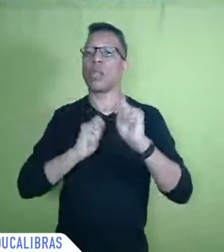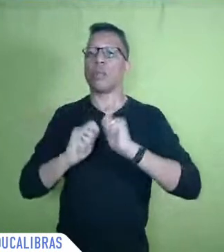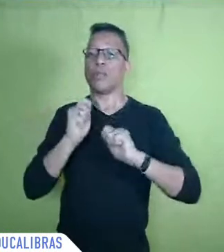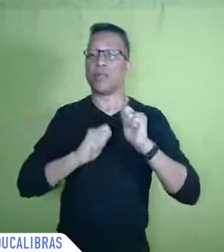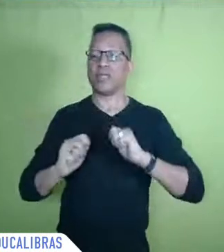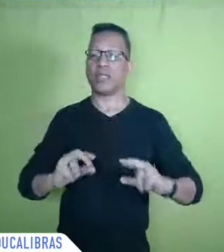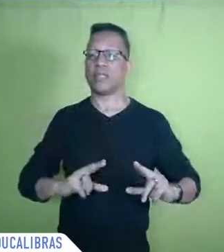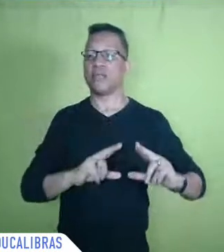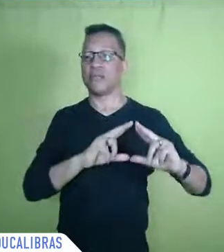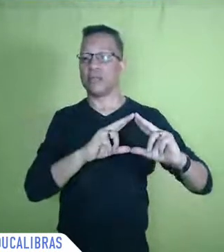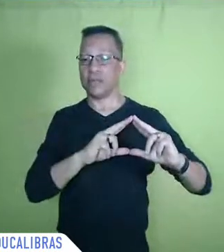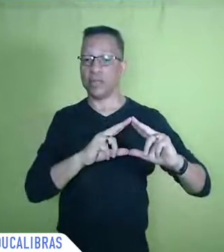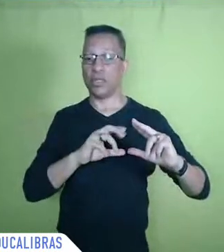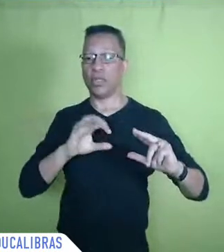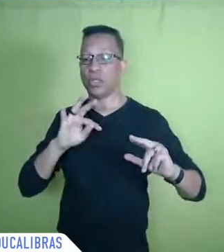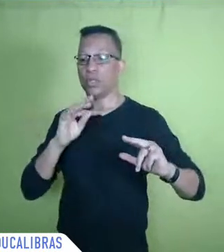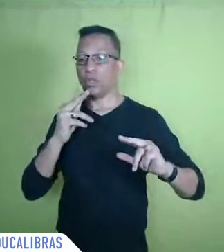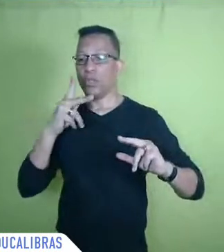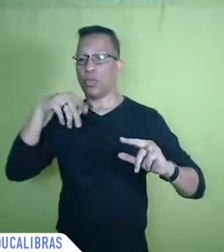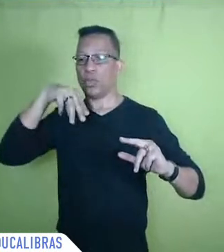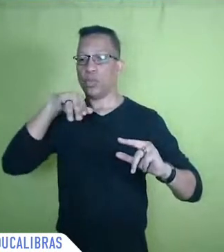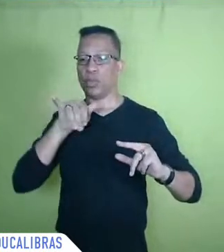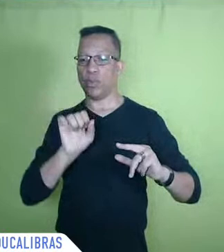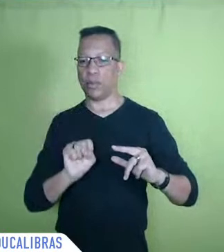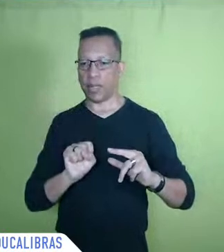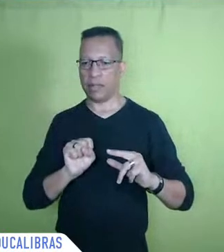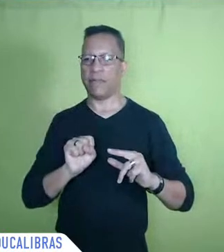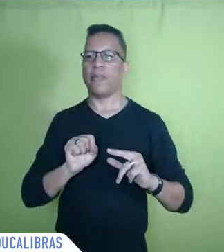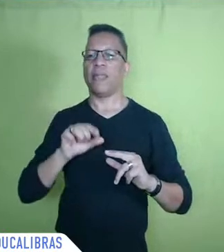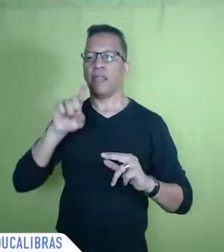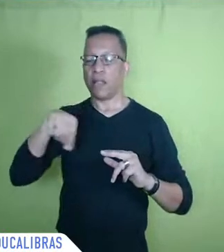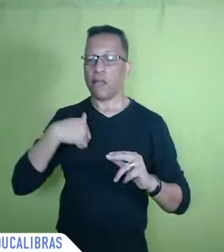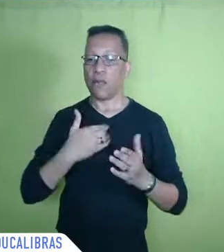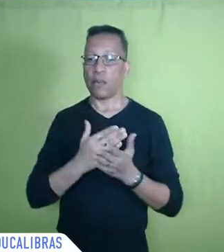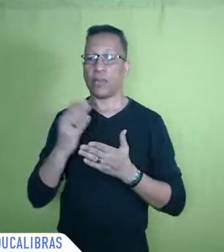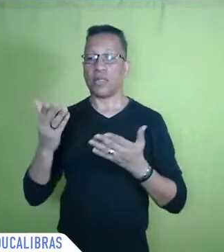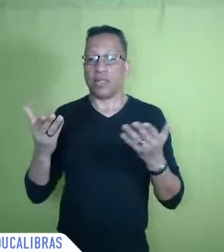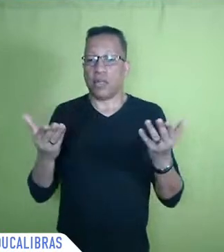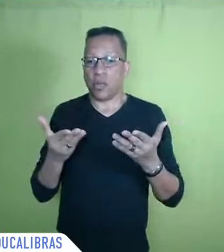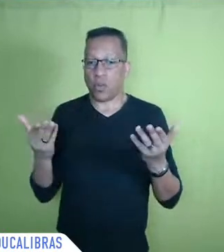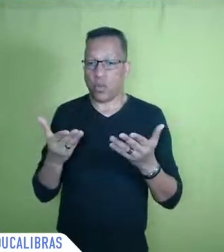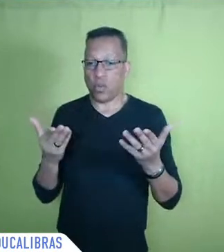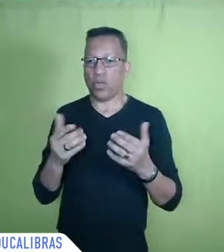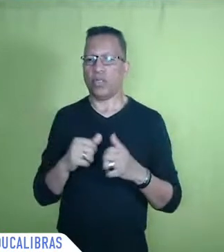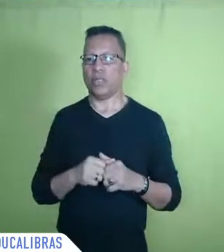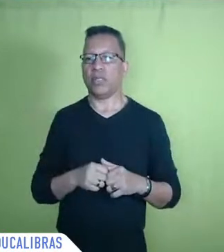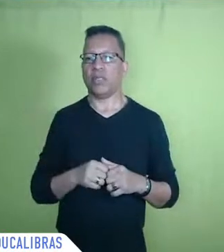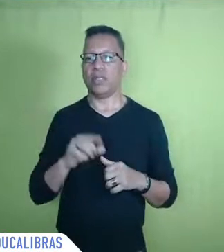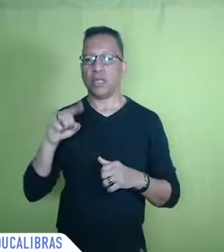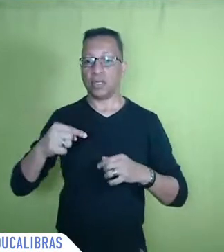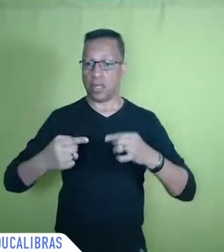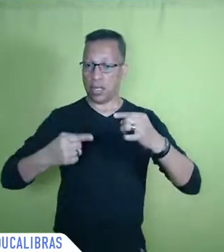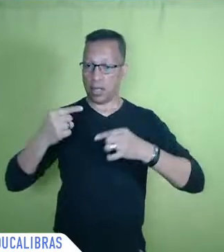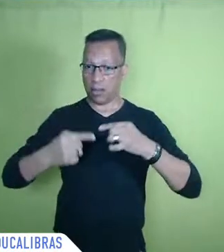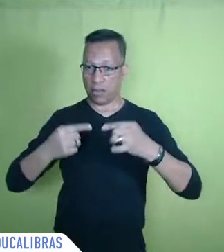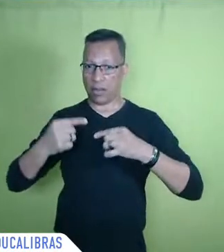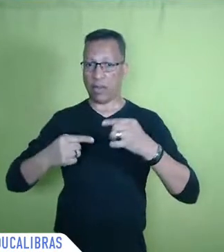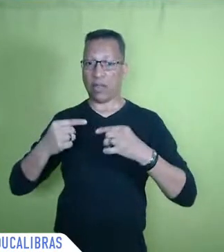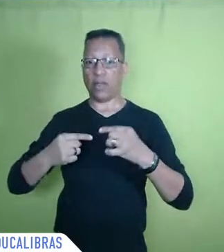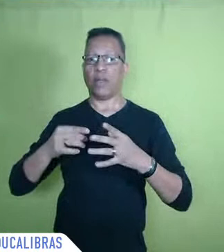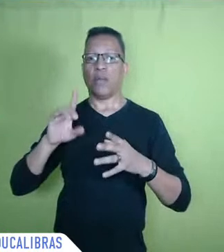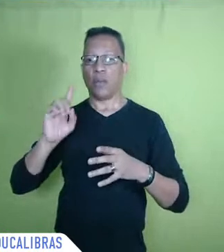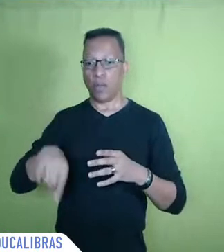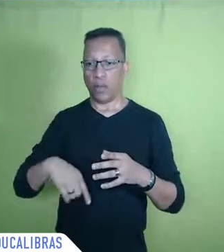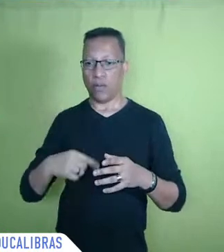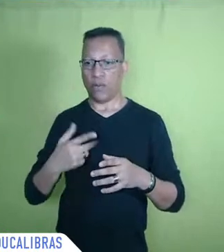and author of several reports in Brazil, some co-authored with French economist Thomas Piketty. So we'll